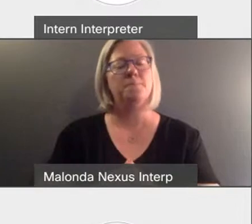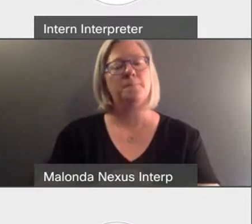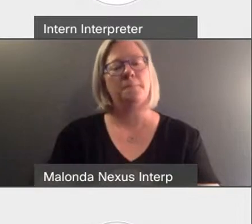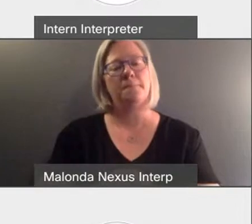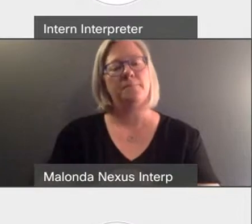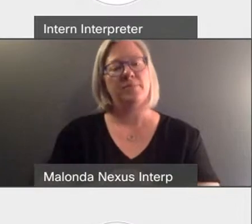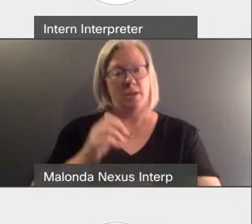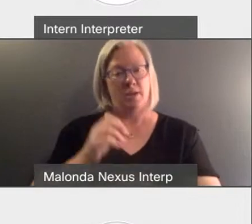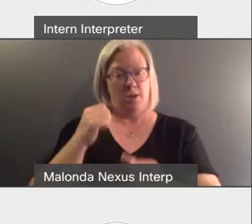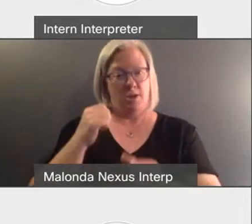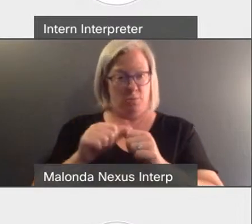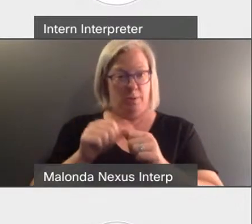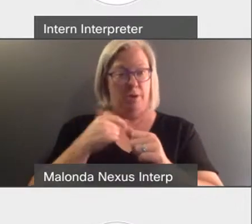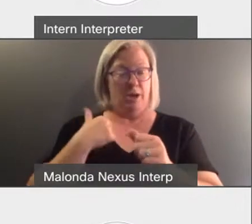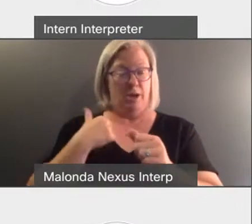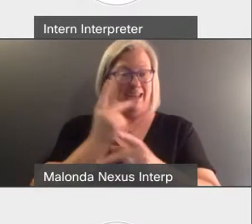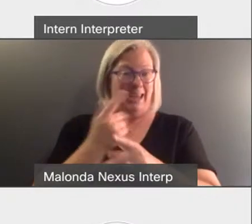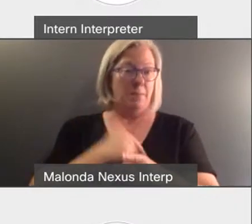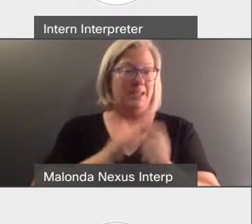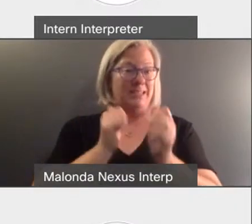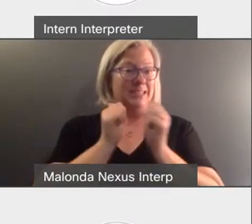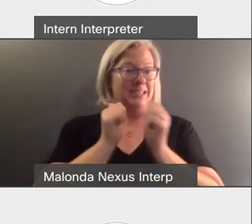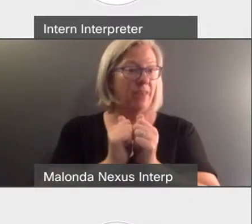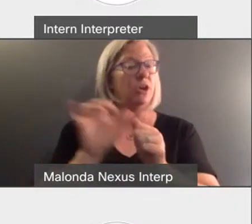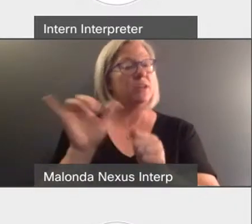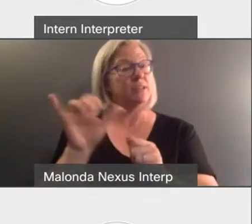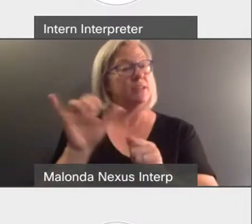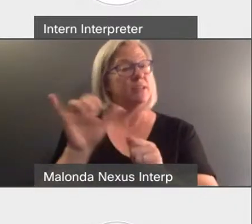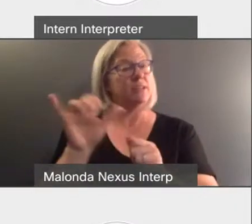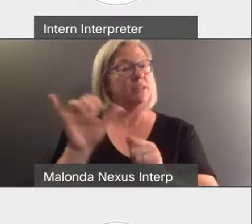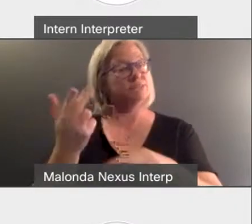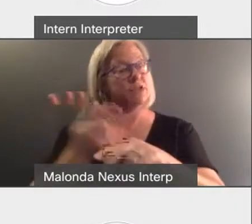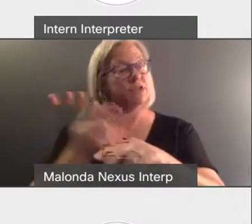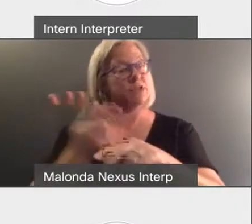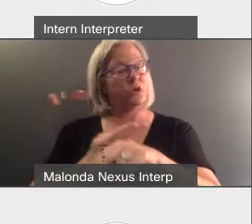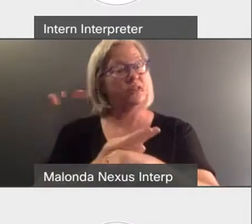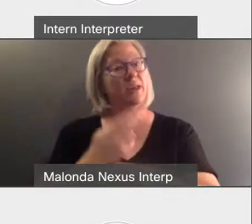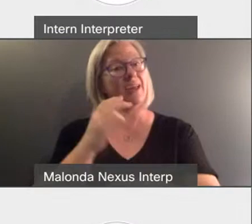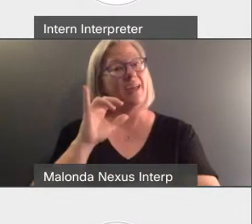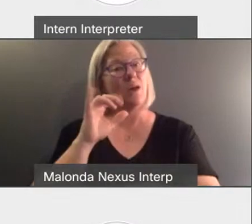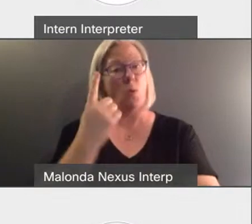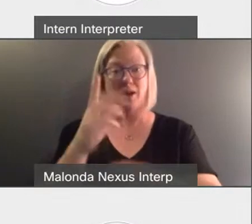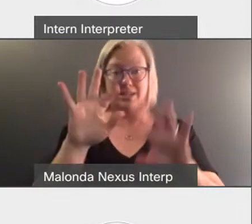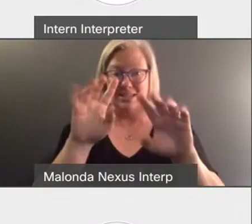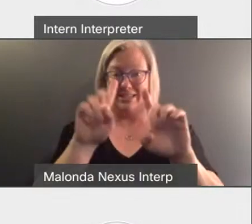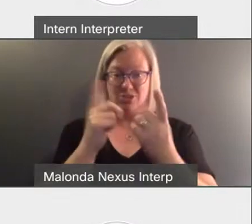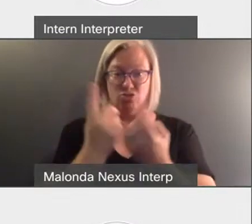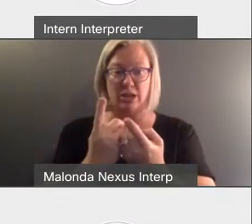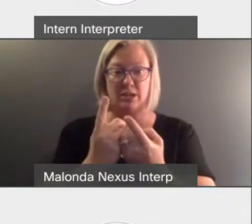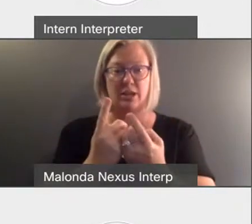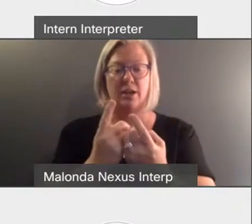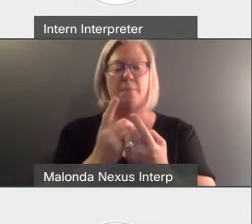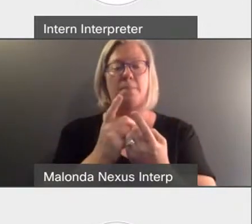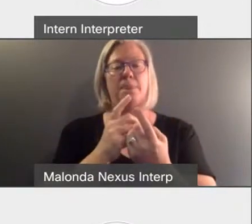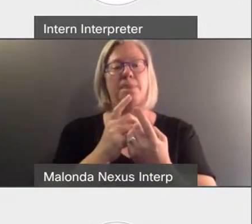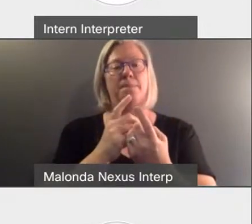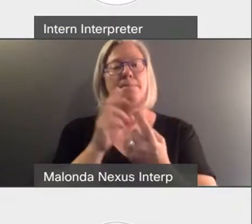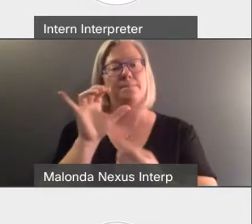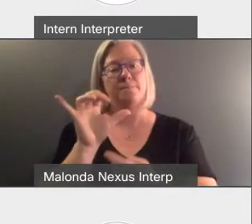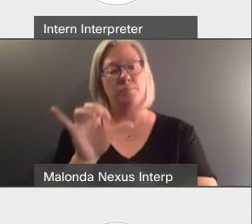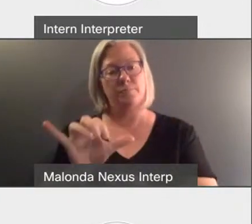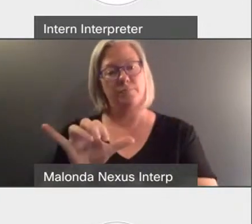so keeping us together as we have historically been for a really long time as one district, it